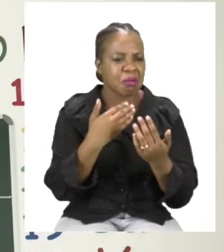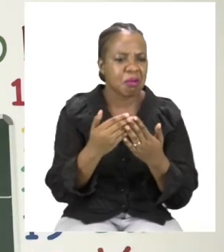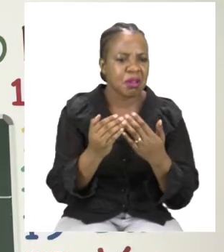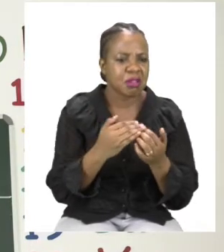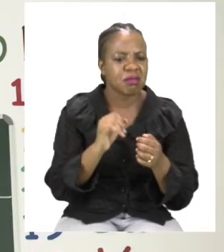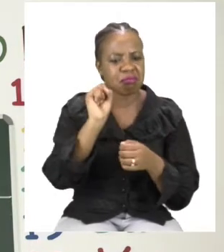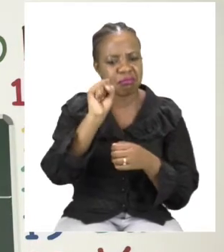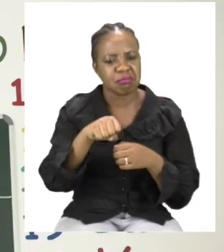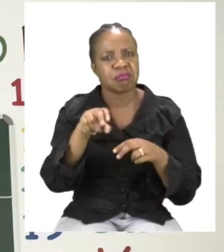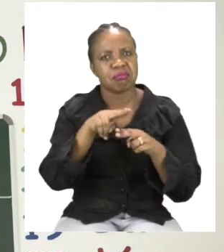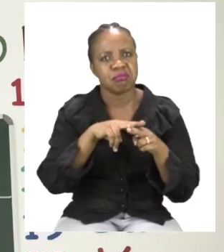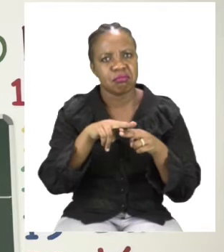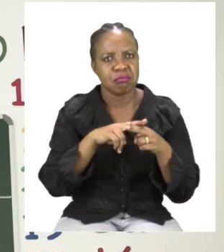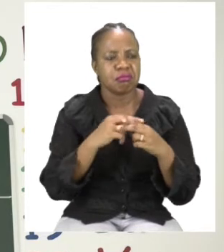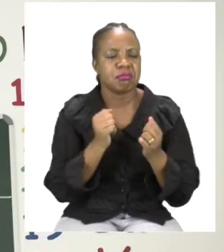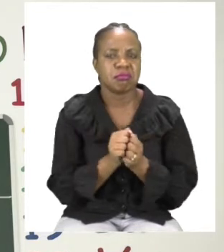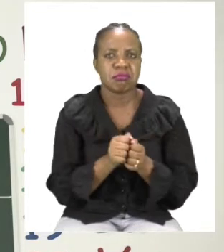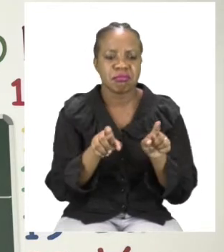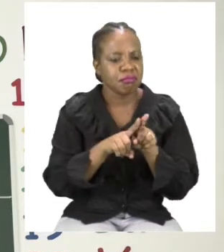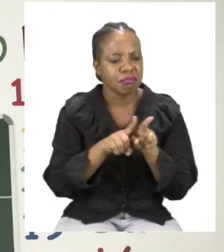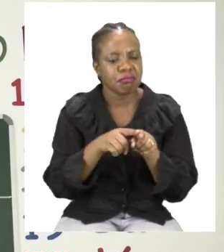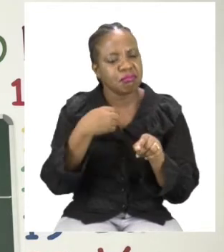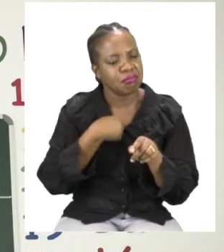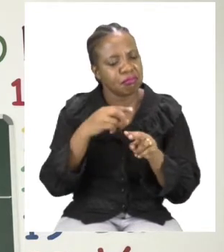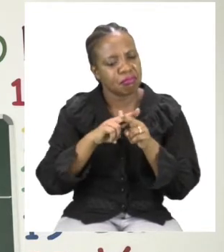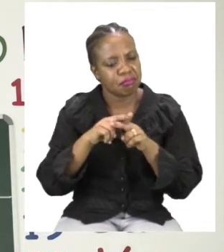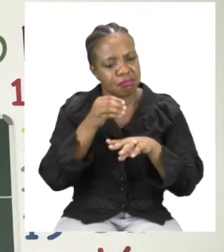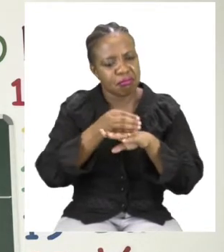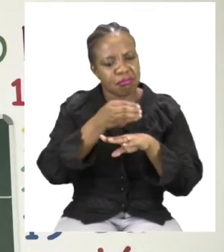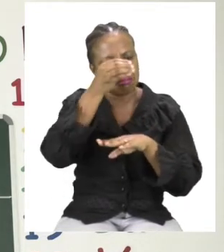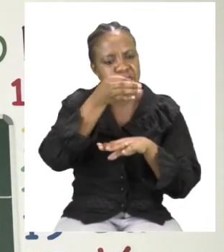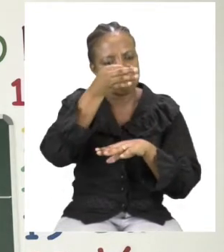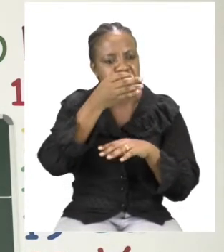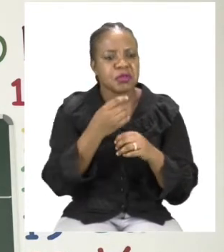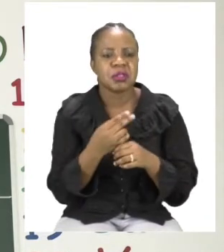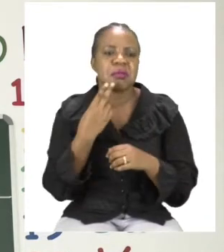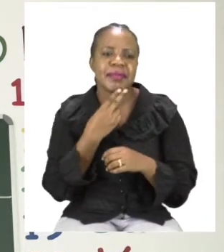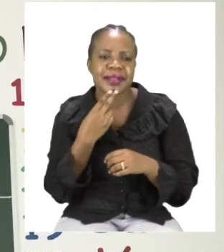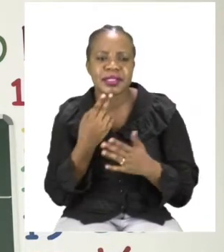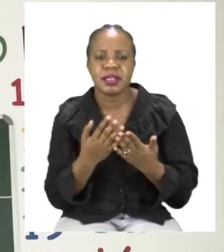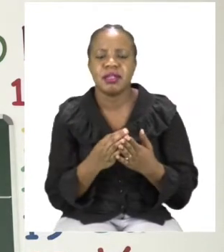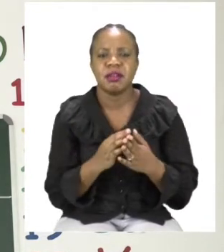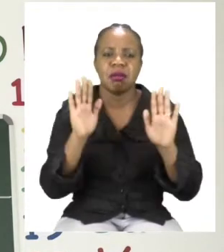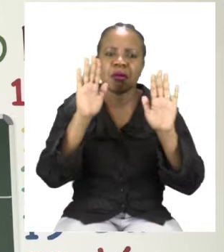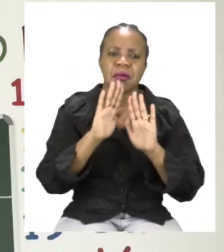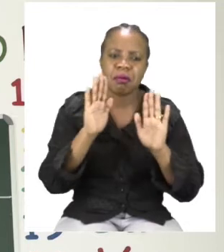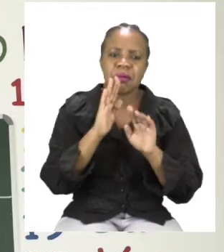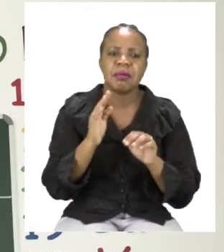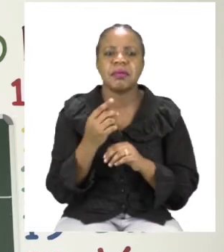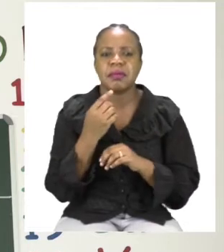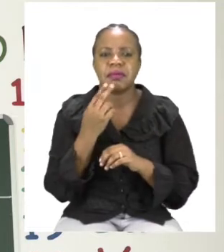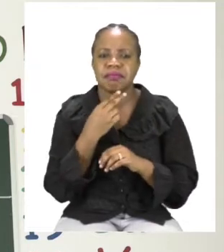bottle tops. You can count with pencils, you can count with colors, you can even count with